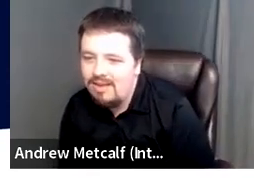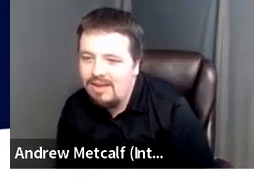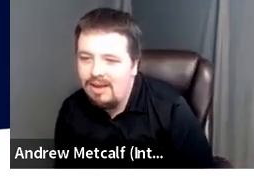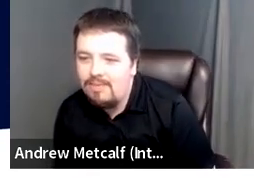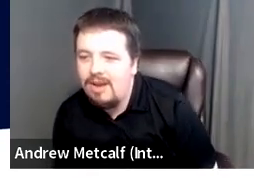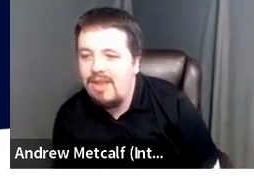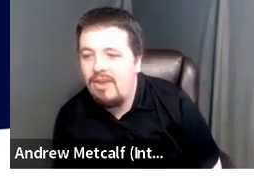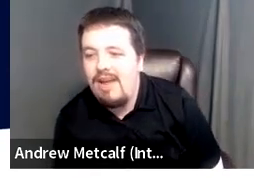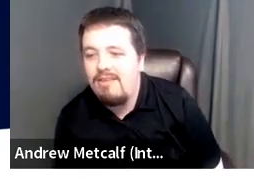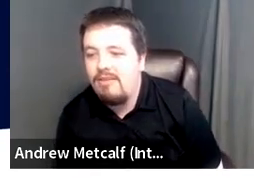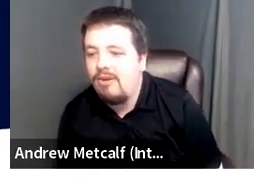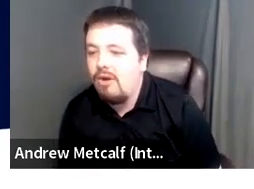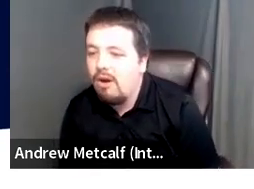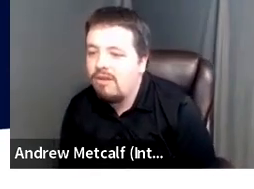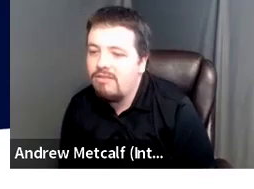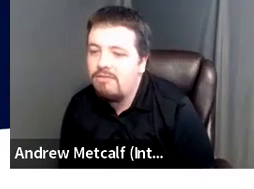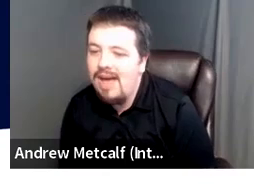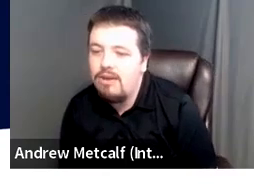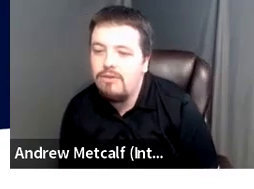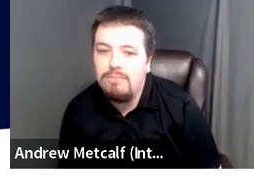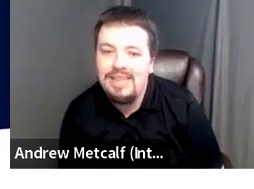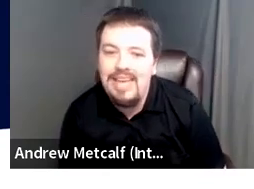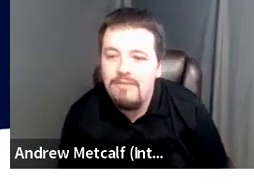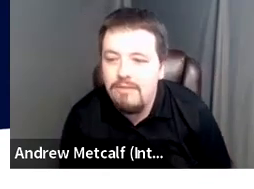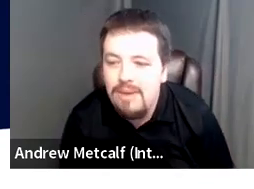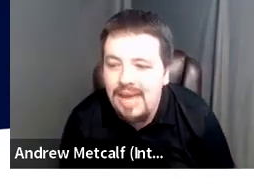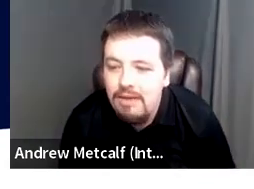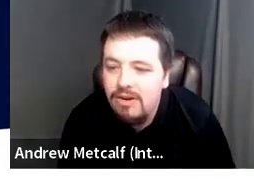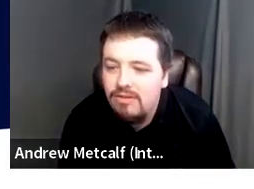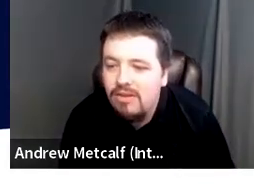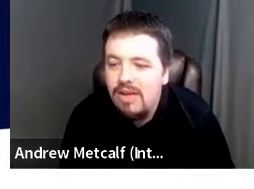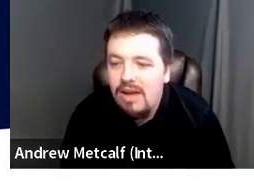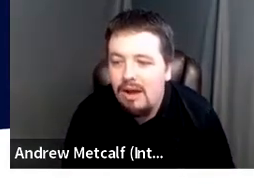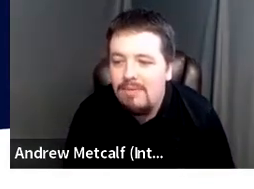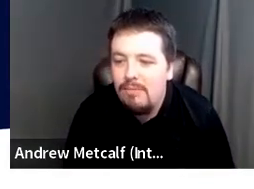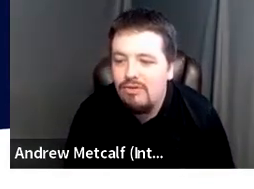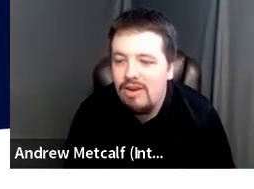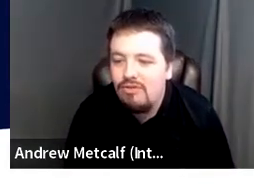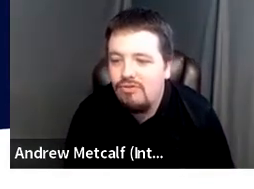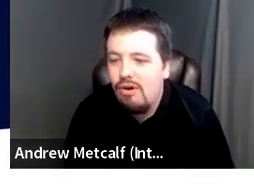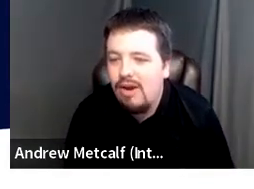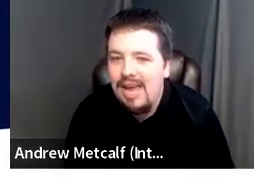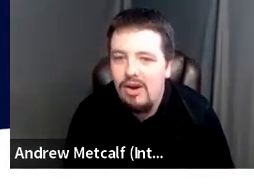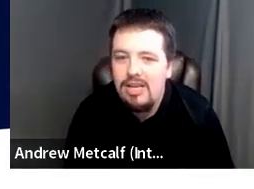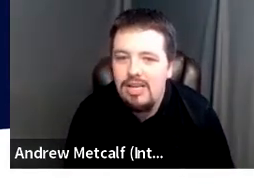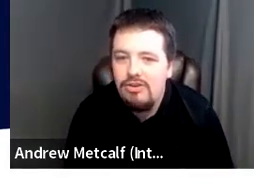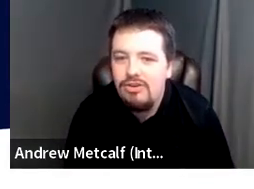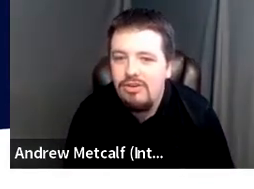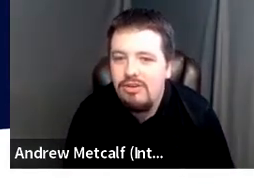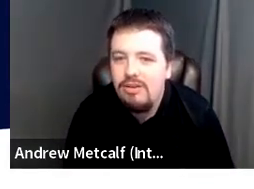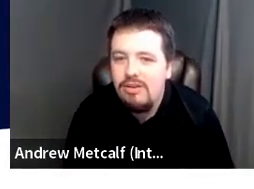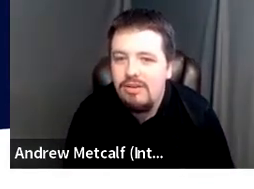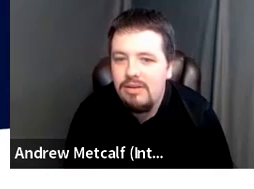ASL, there's arts, values, beliefs, behaviors, demonstrates strong